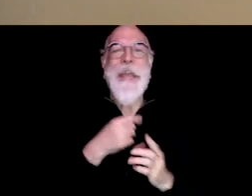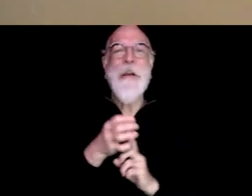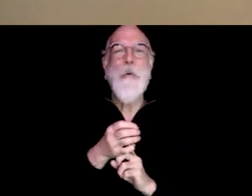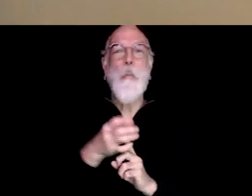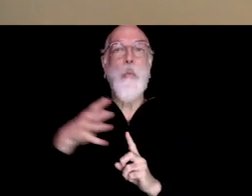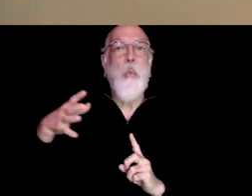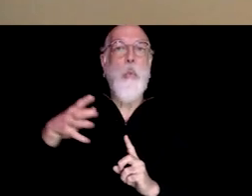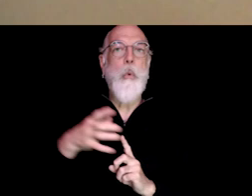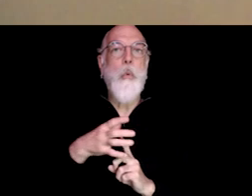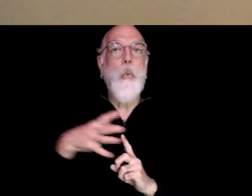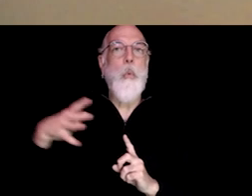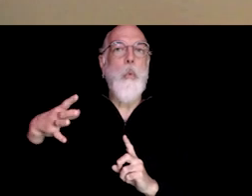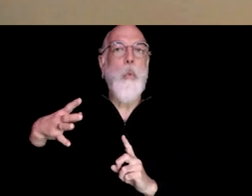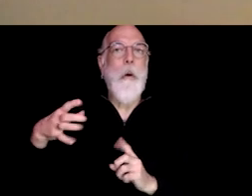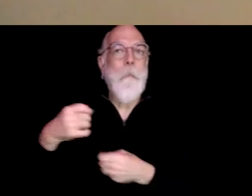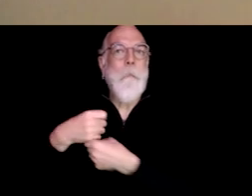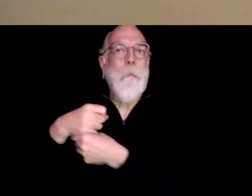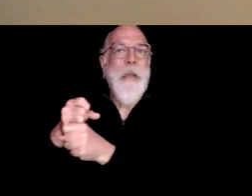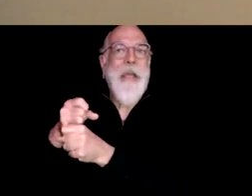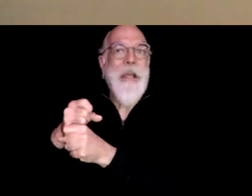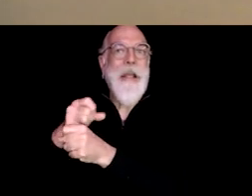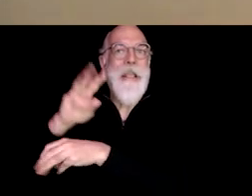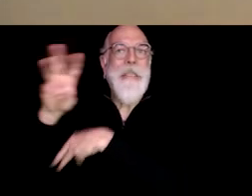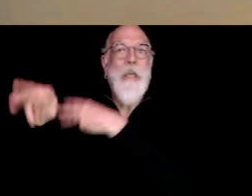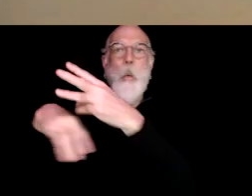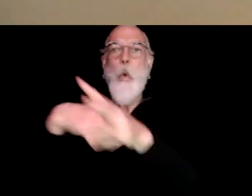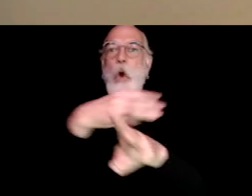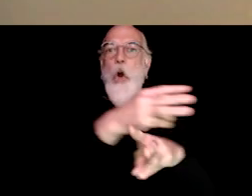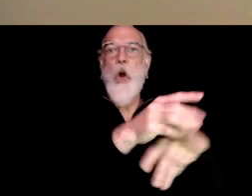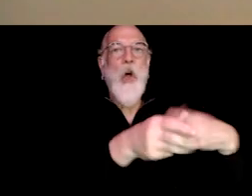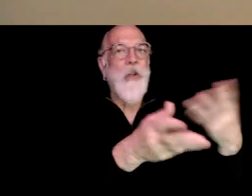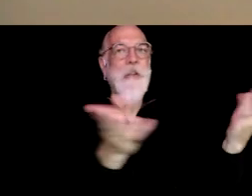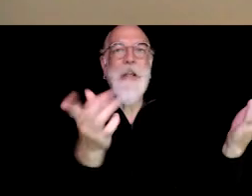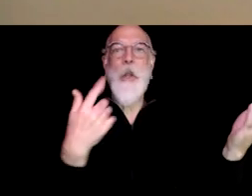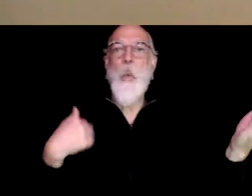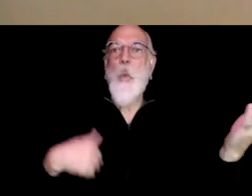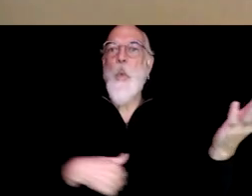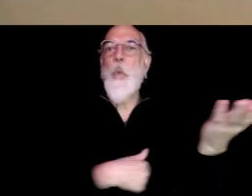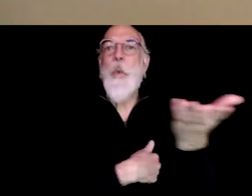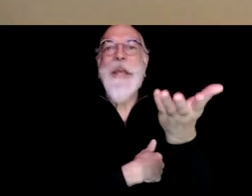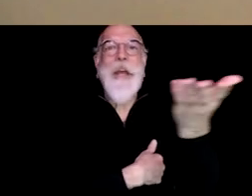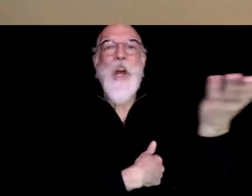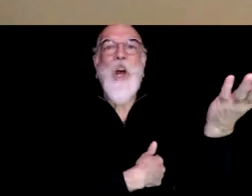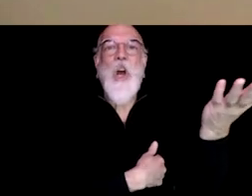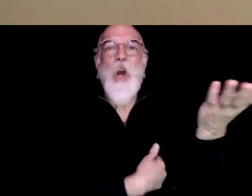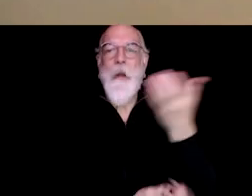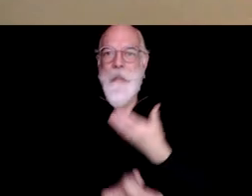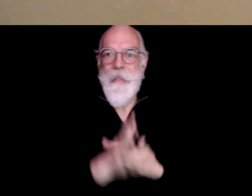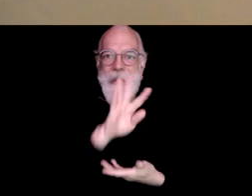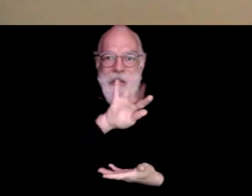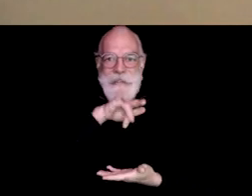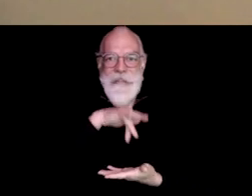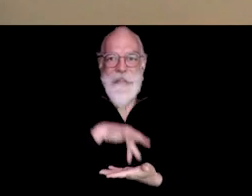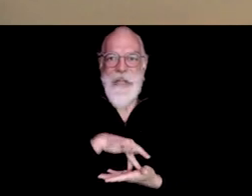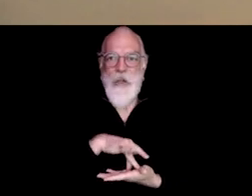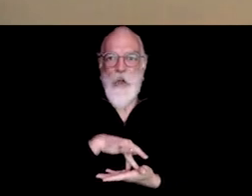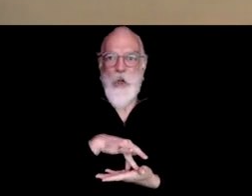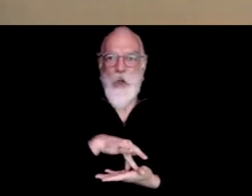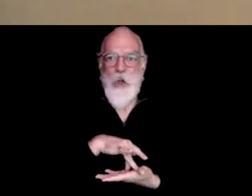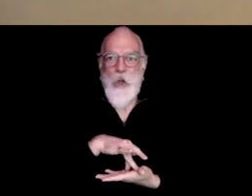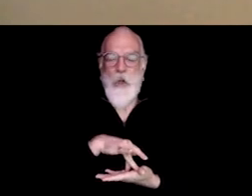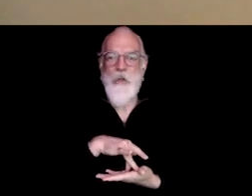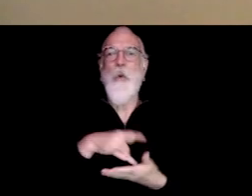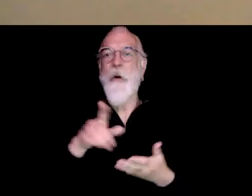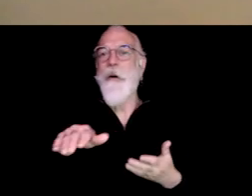we somehow are the center of it all. It says when we make maps,